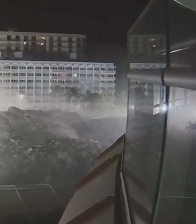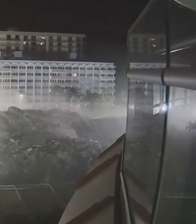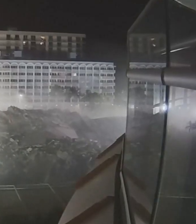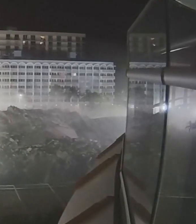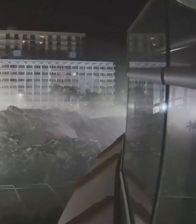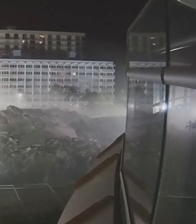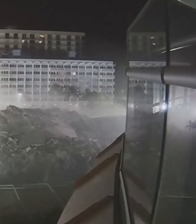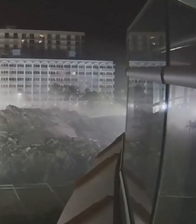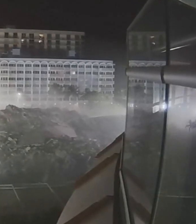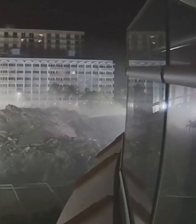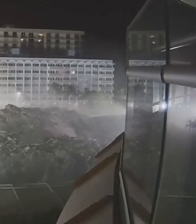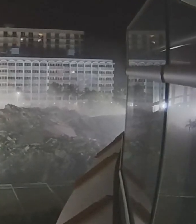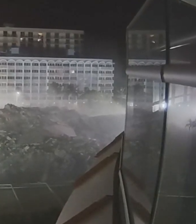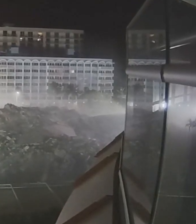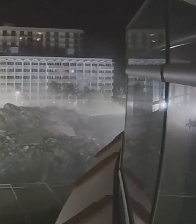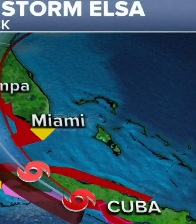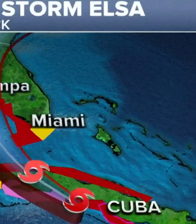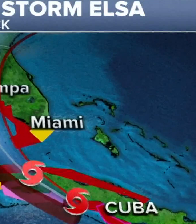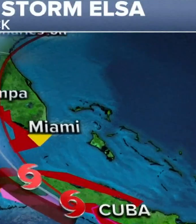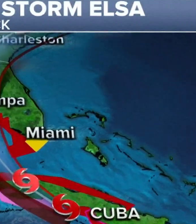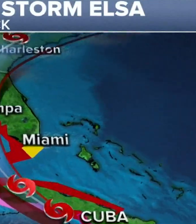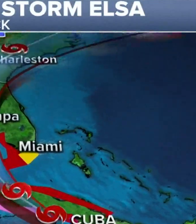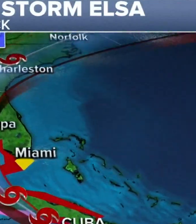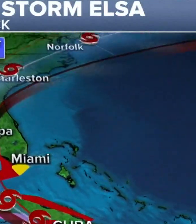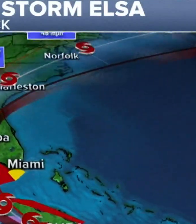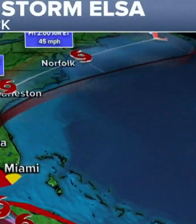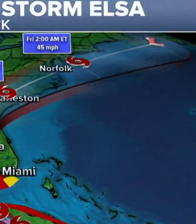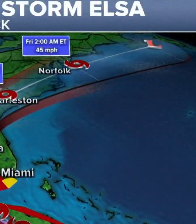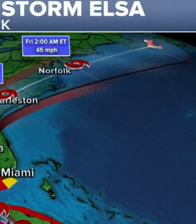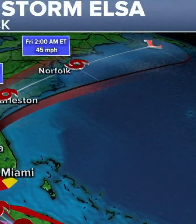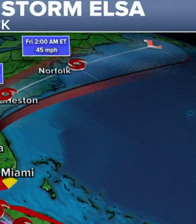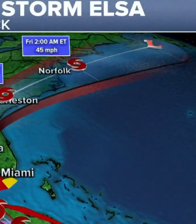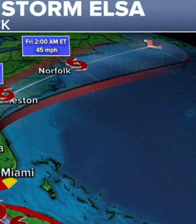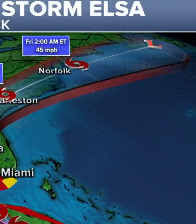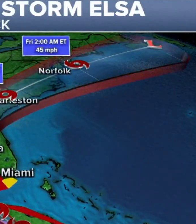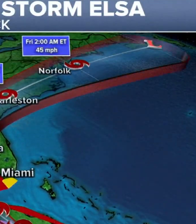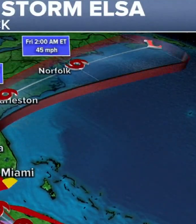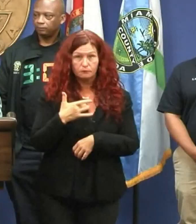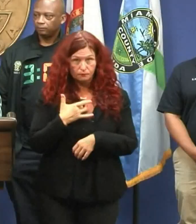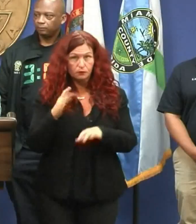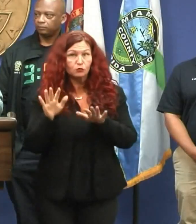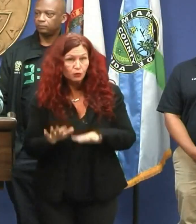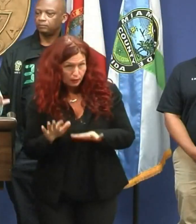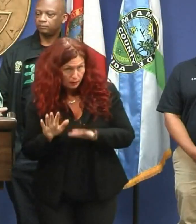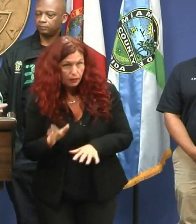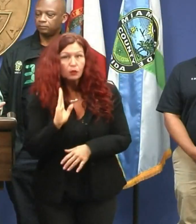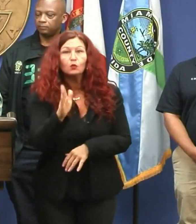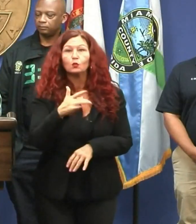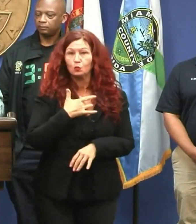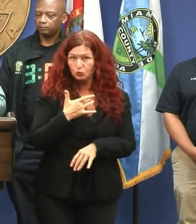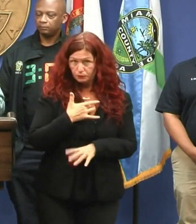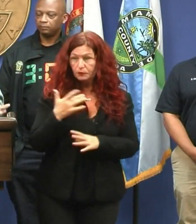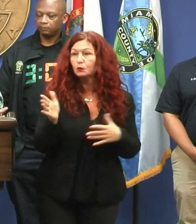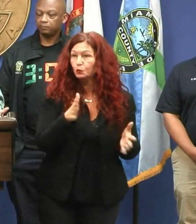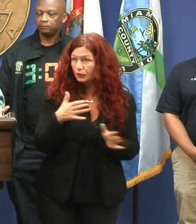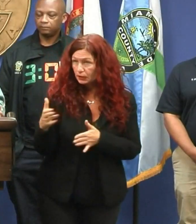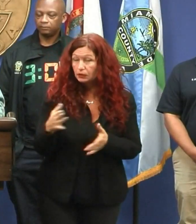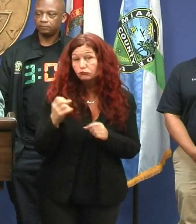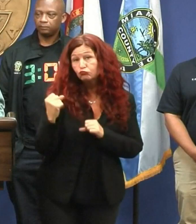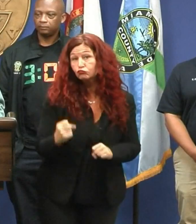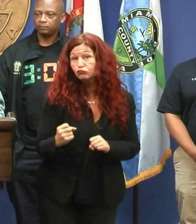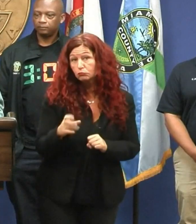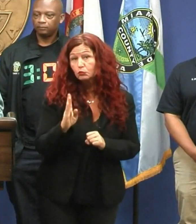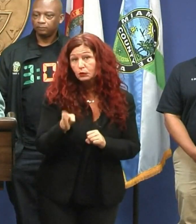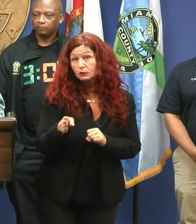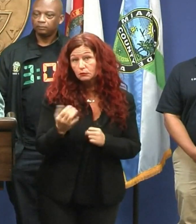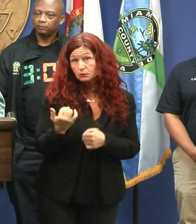Officials insist it was the safest decision, with Tropical Storm Elsa now closing in on Florida. These winds could still be quite strong